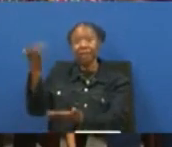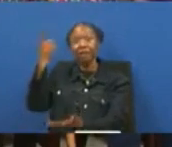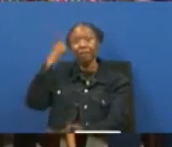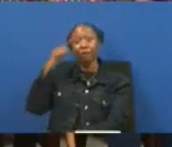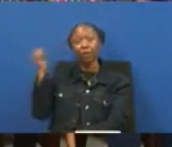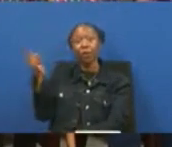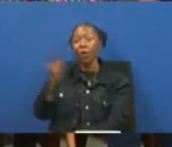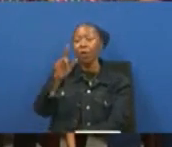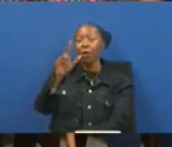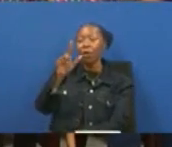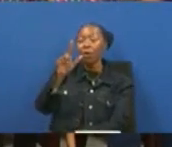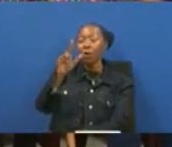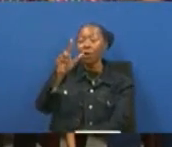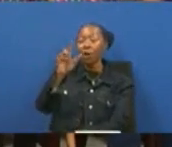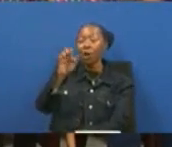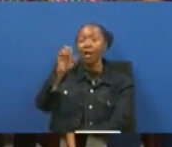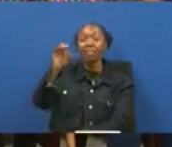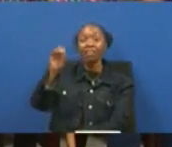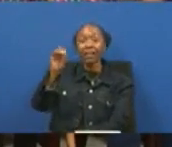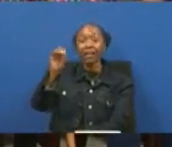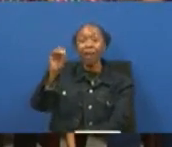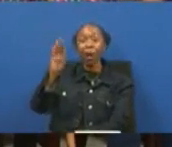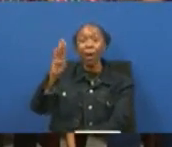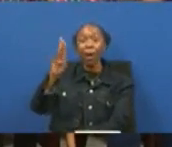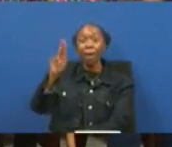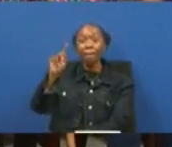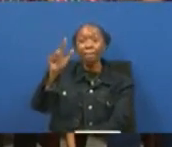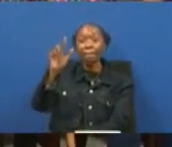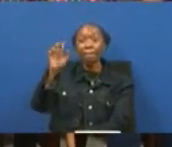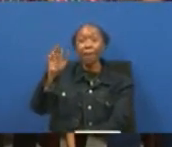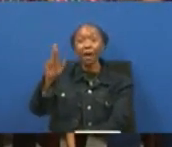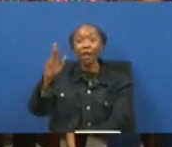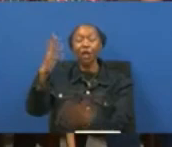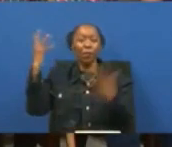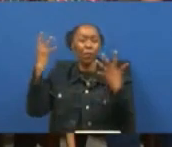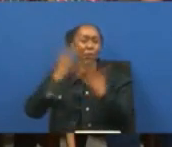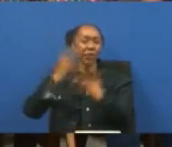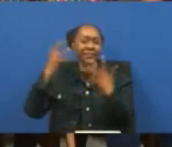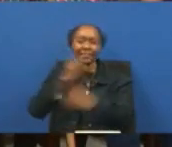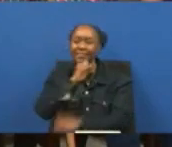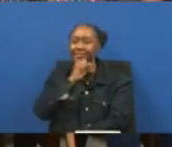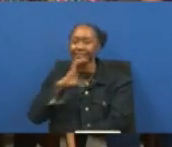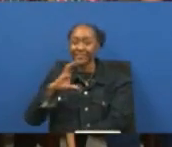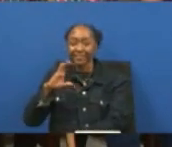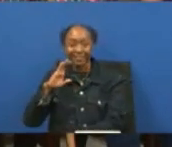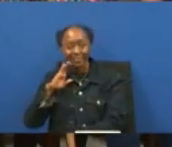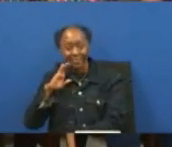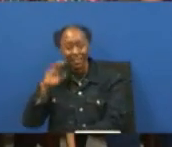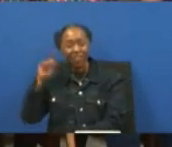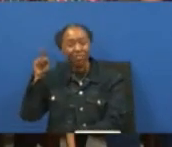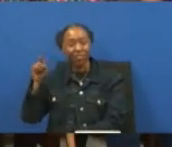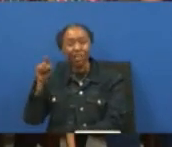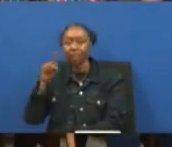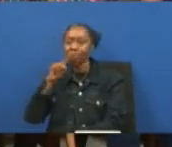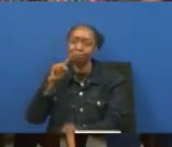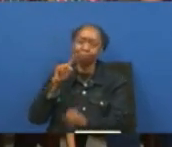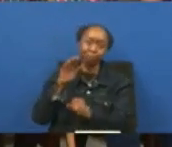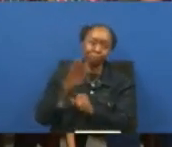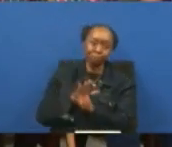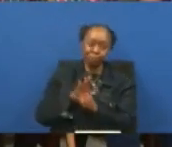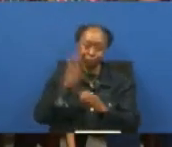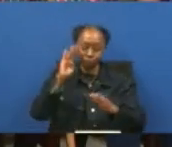Dr. Leo S. Butler Sensational Seniors for their commitment to physical fitness,